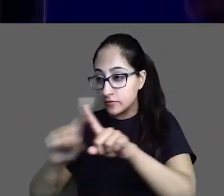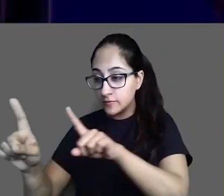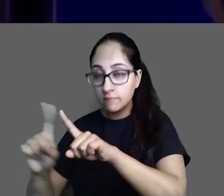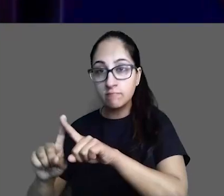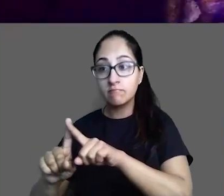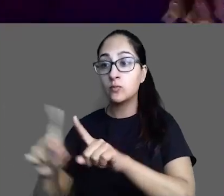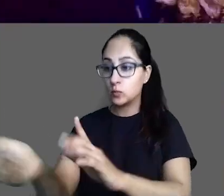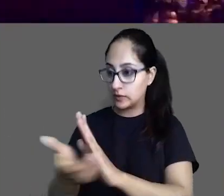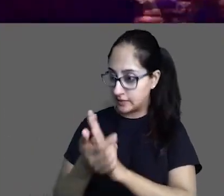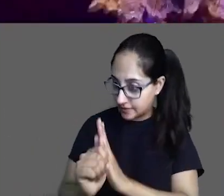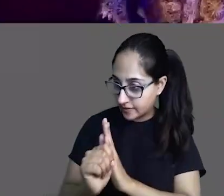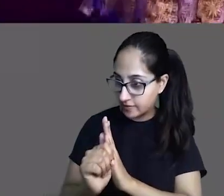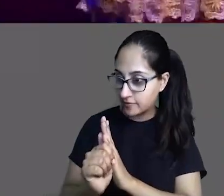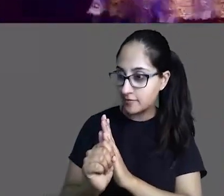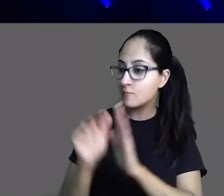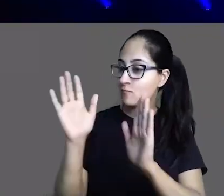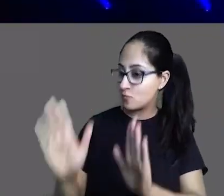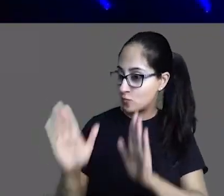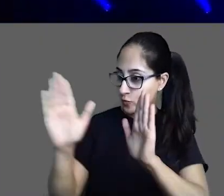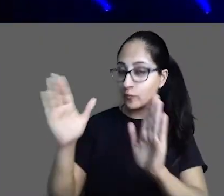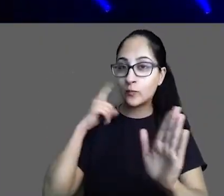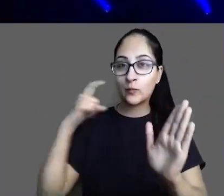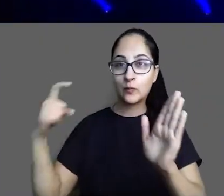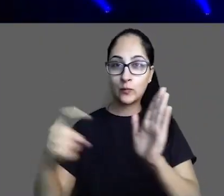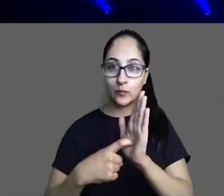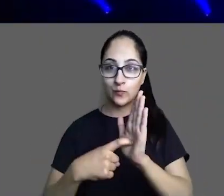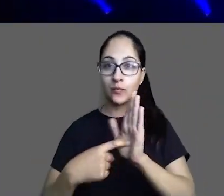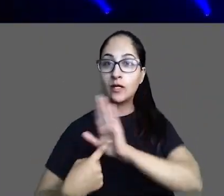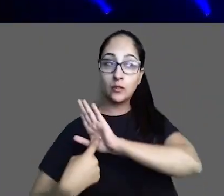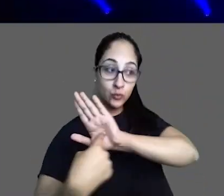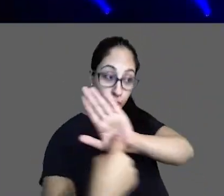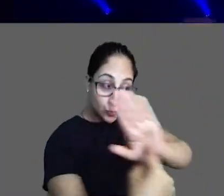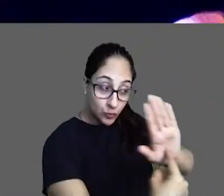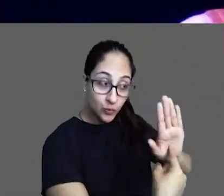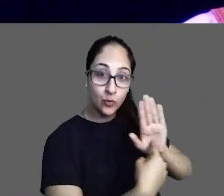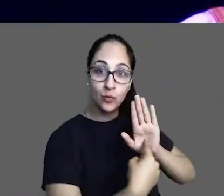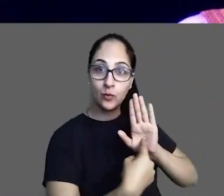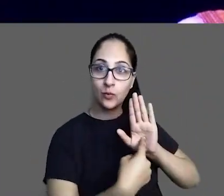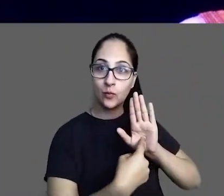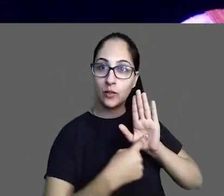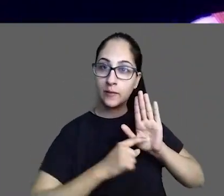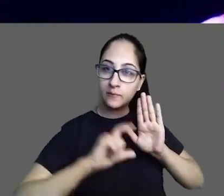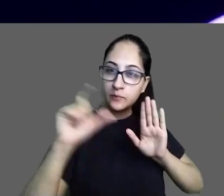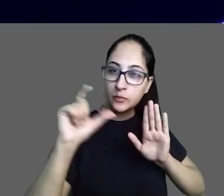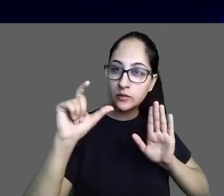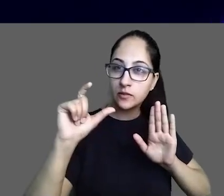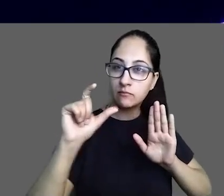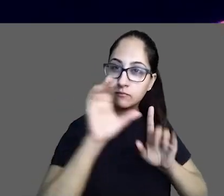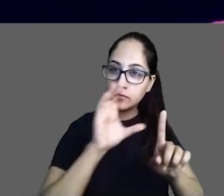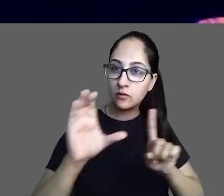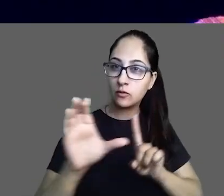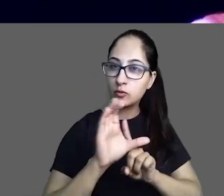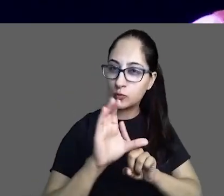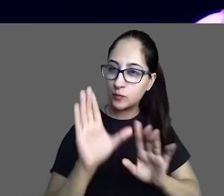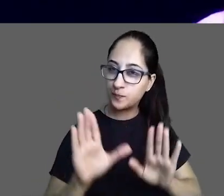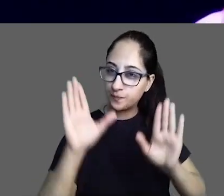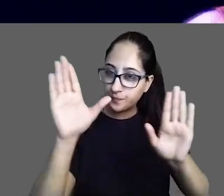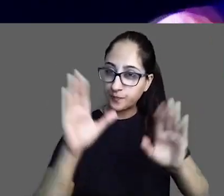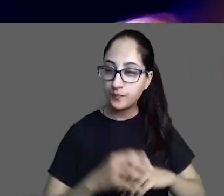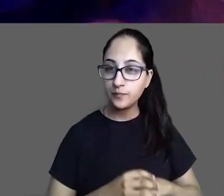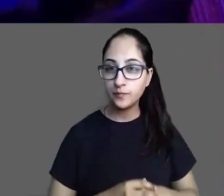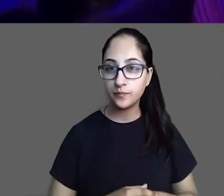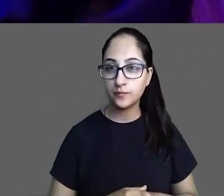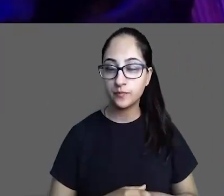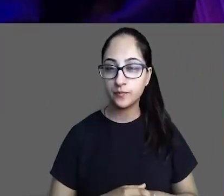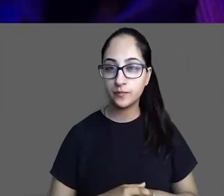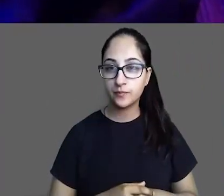celebrates excellence, and it celebrates the influence of Islam, of Muslim cultures. There will be one element